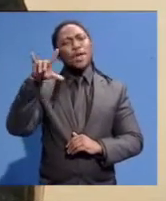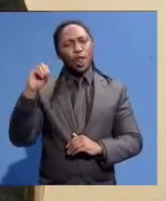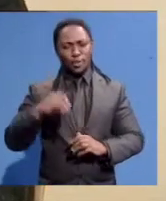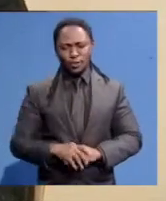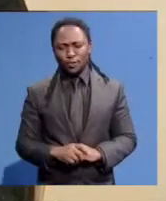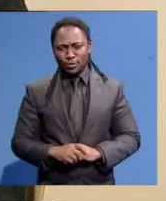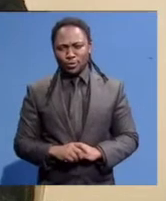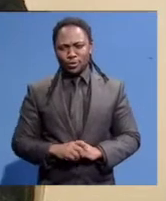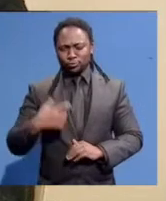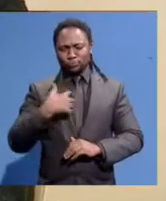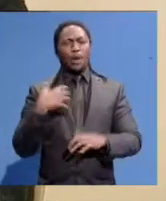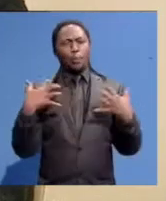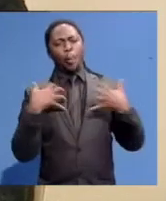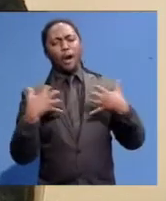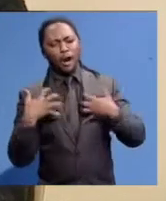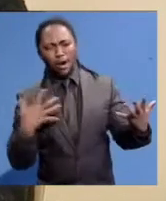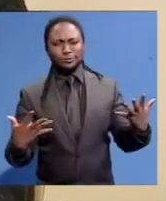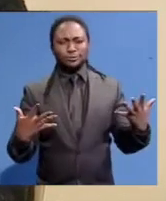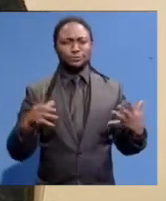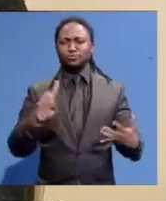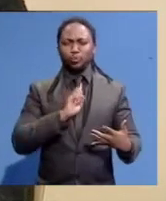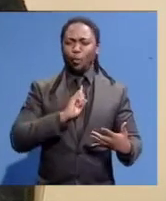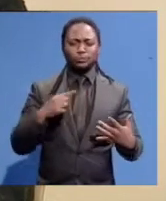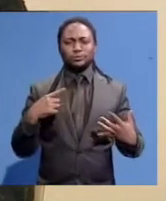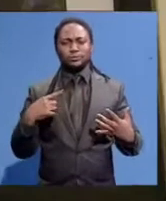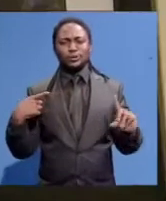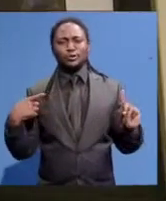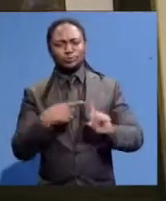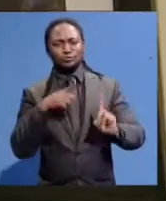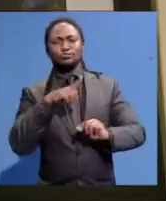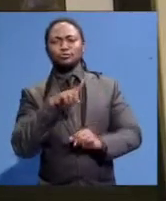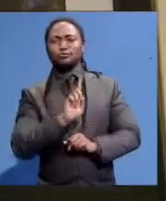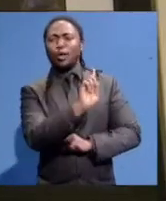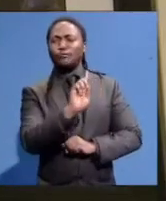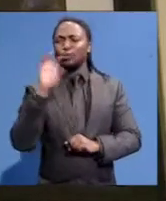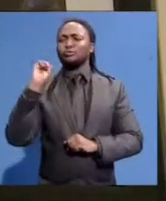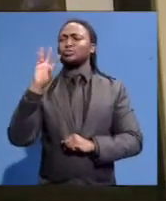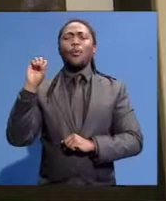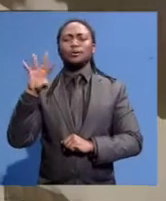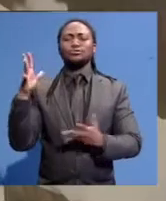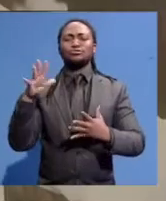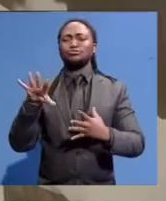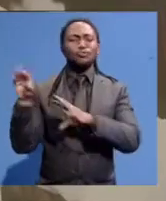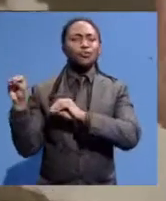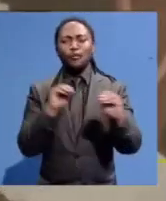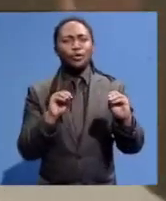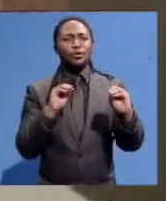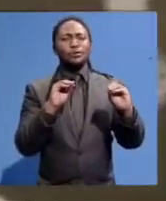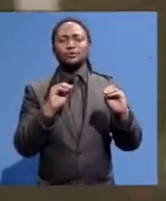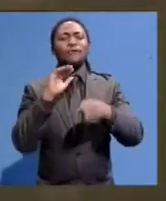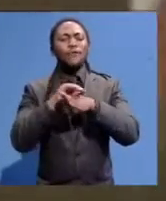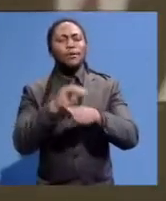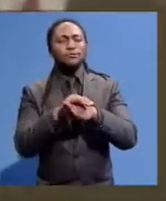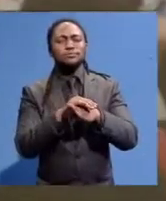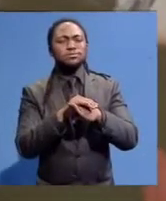I was very concerned that you drove yourself from Soweto. And so I asked a few friends